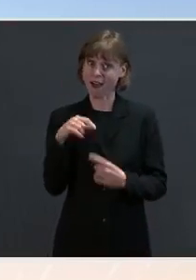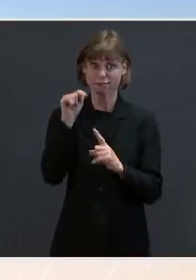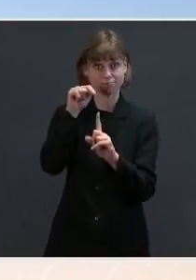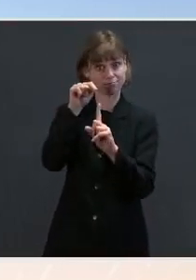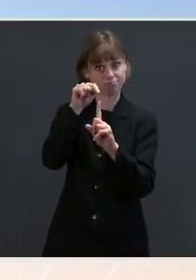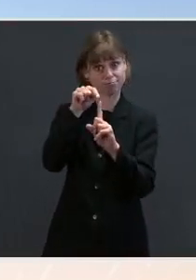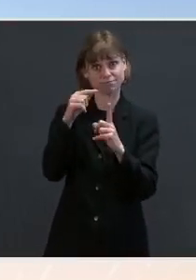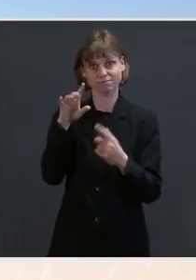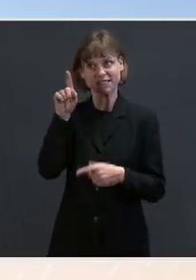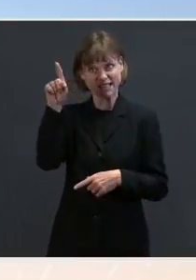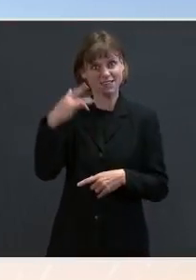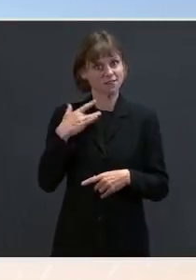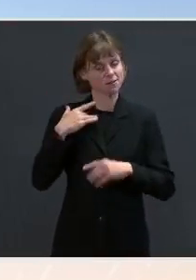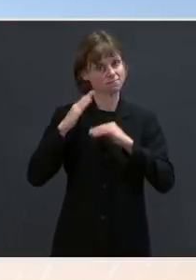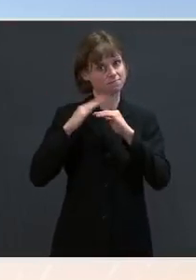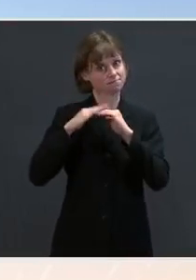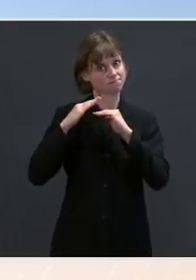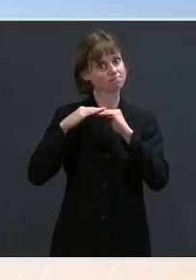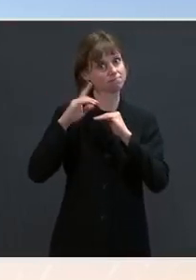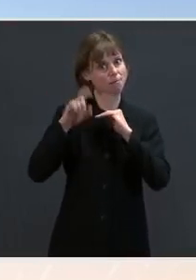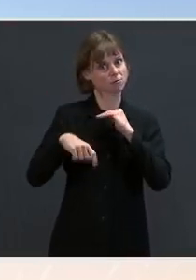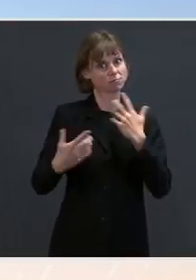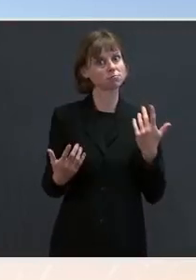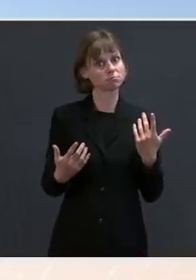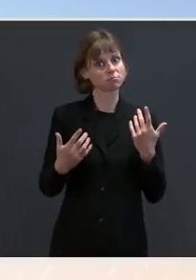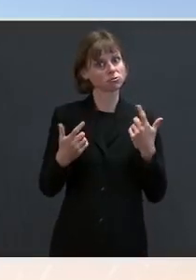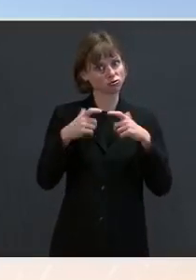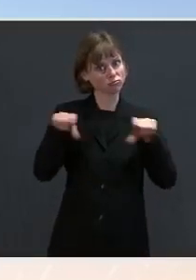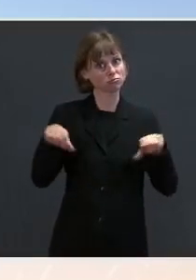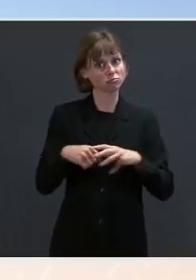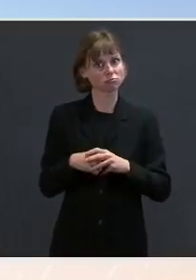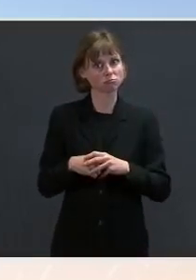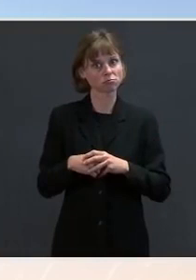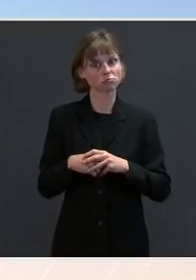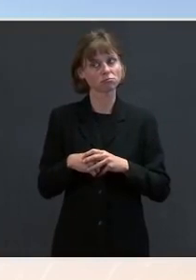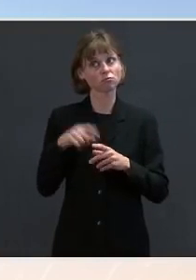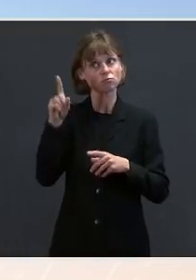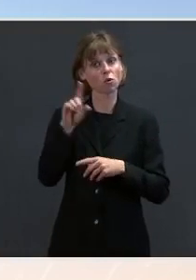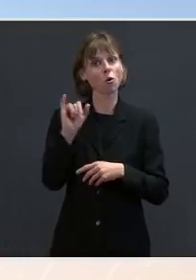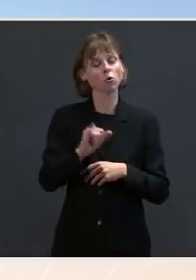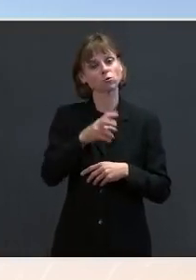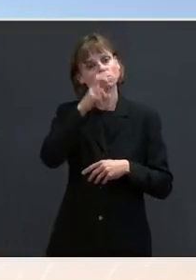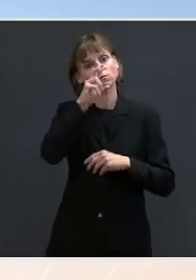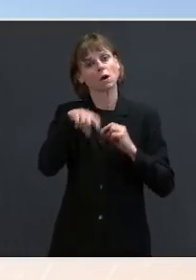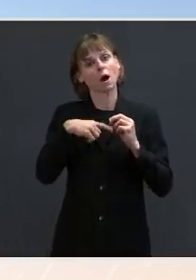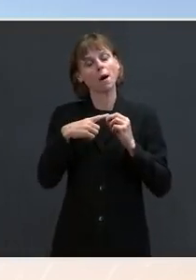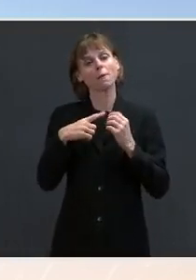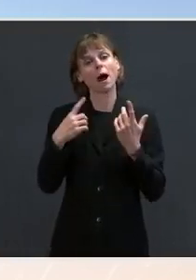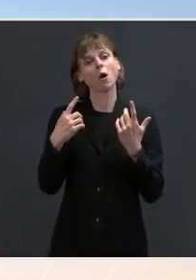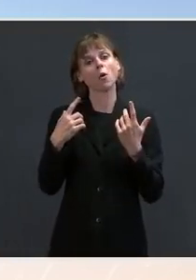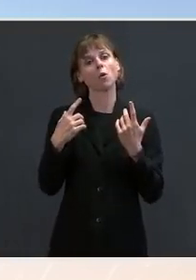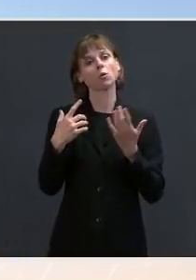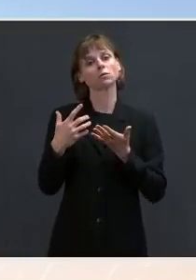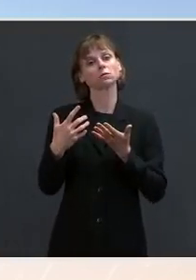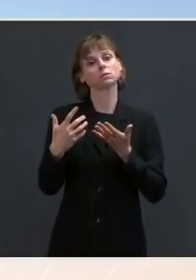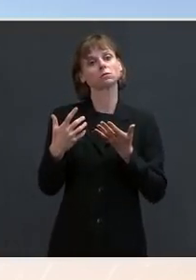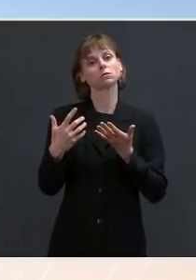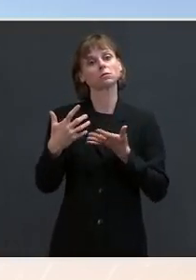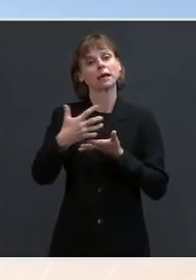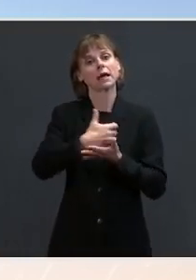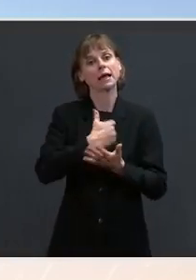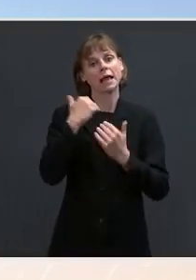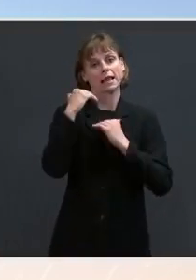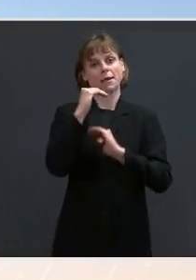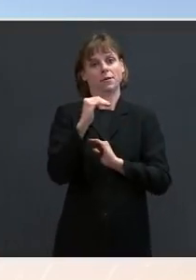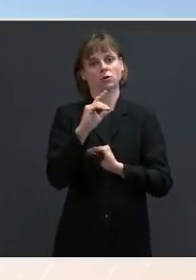and that is a bar for him. And he has also been firm on the thresholds at which Americans should